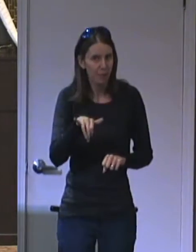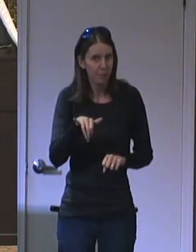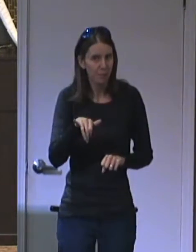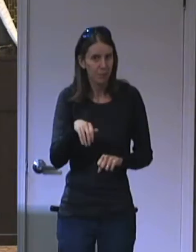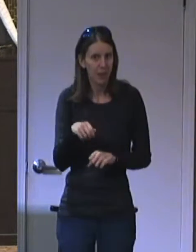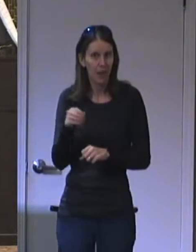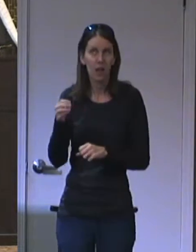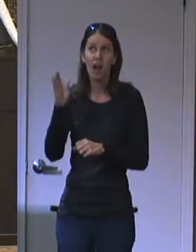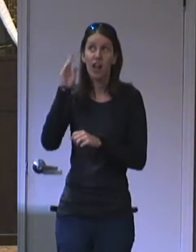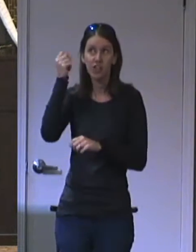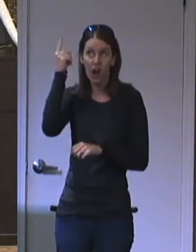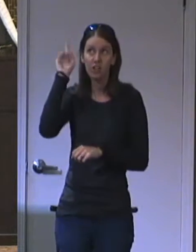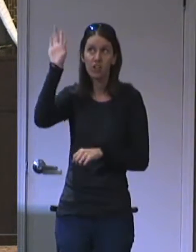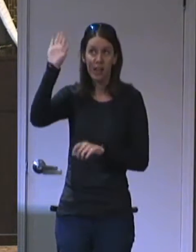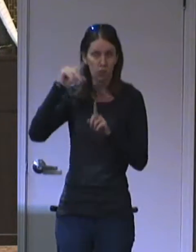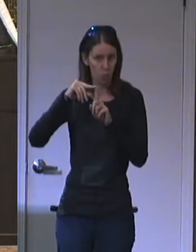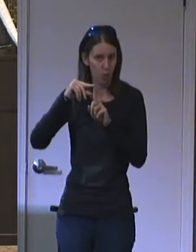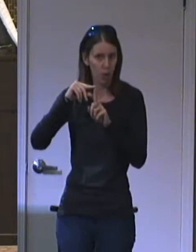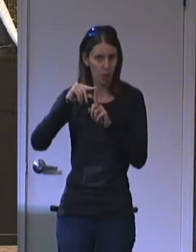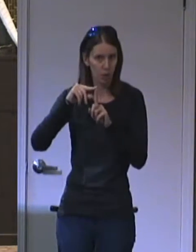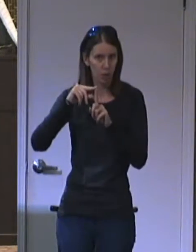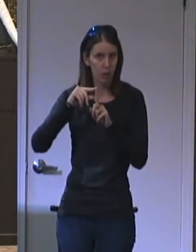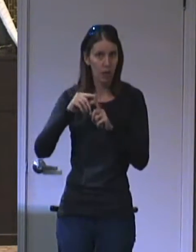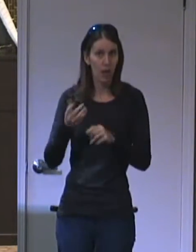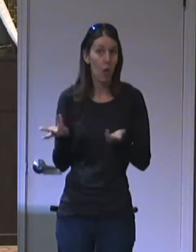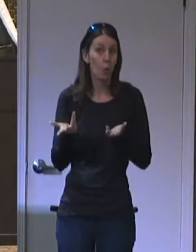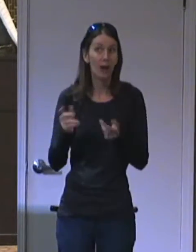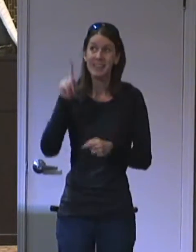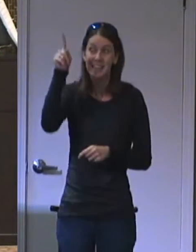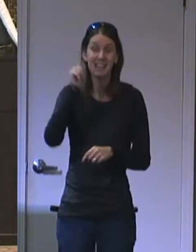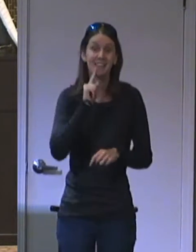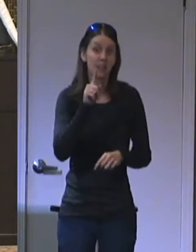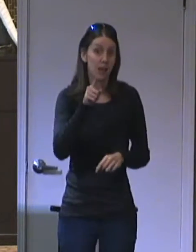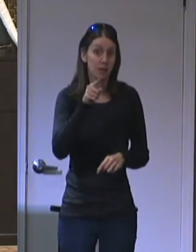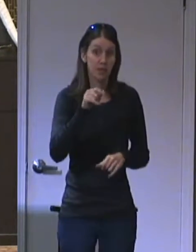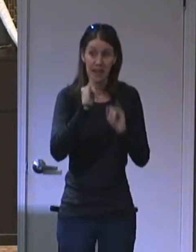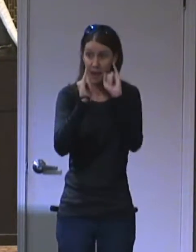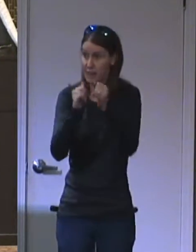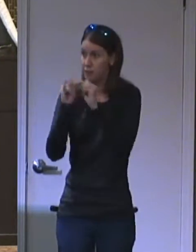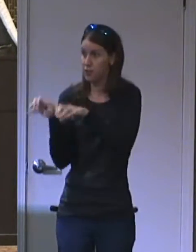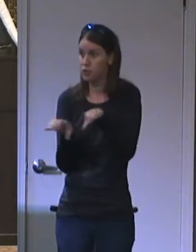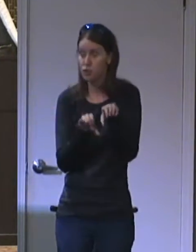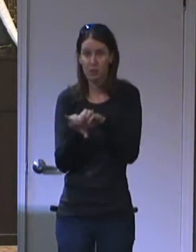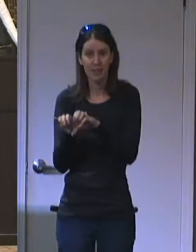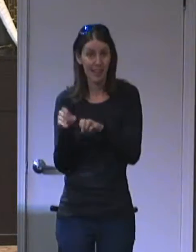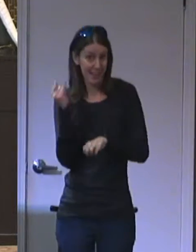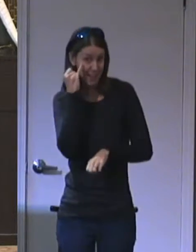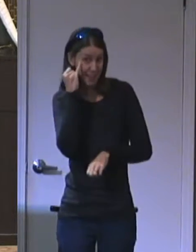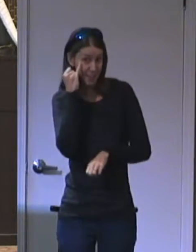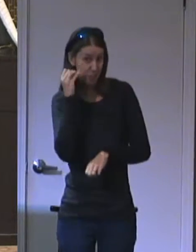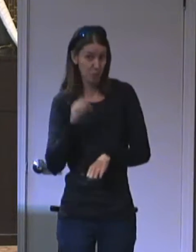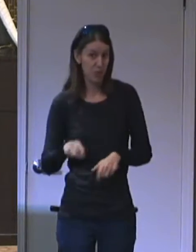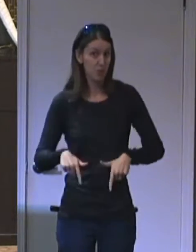hear from the Lord and understand what He wants us to do if we're going to live this life of